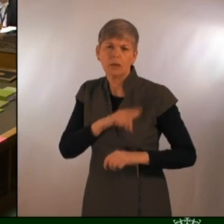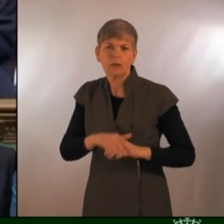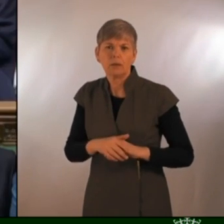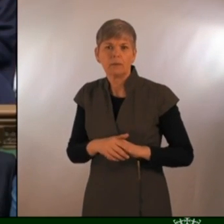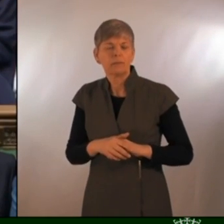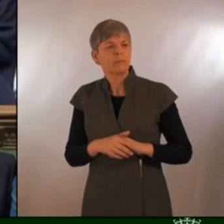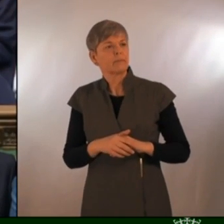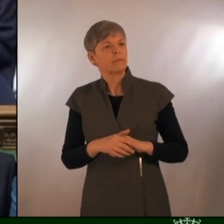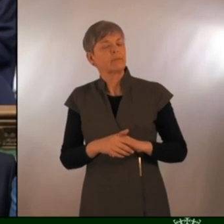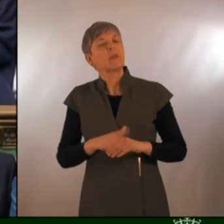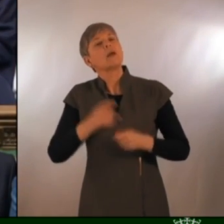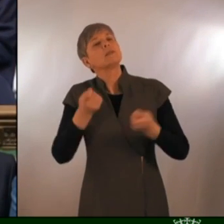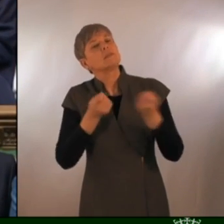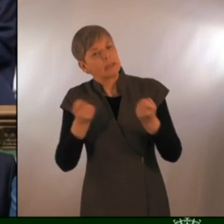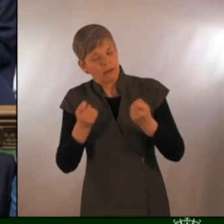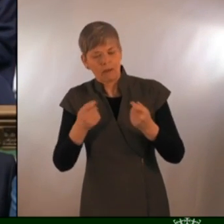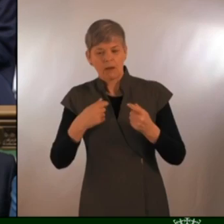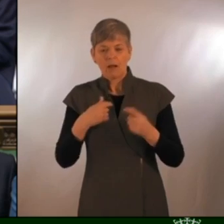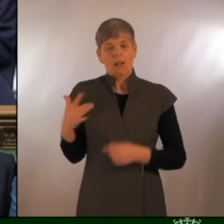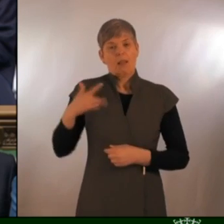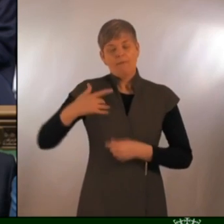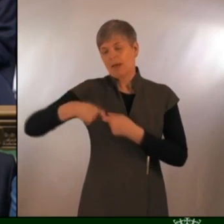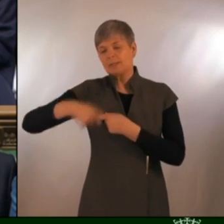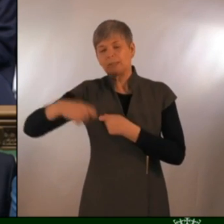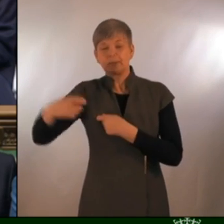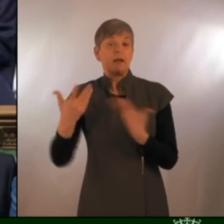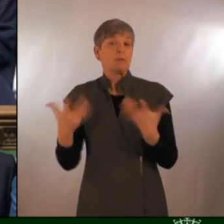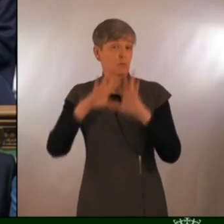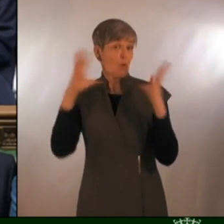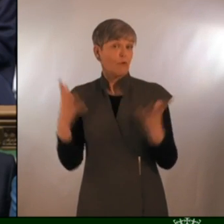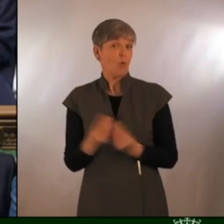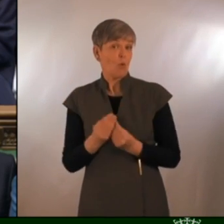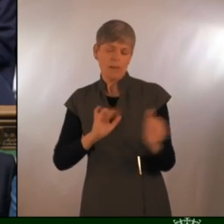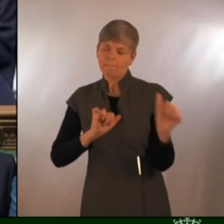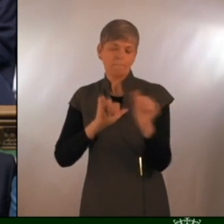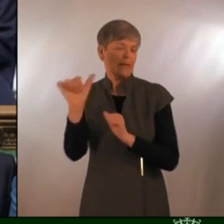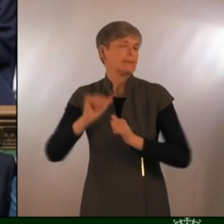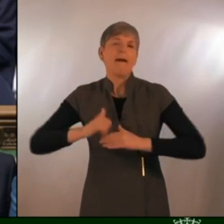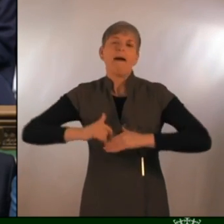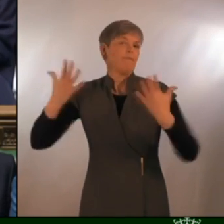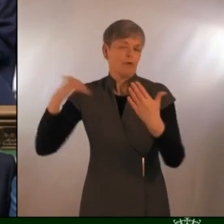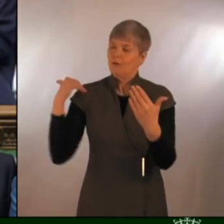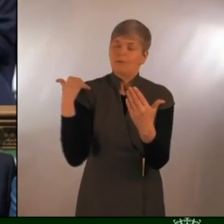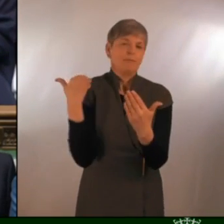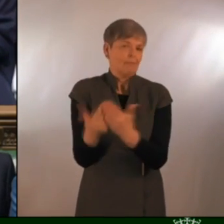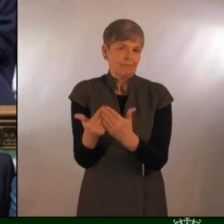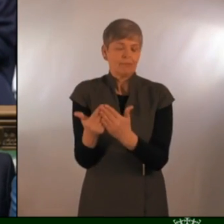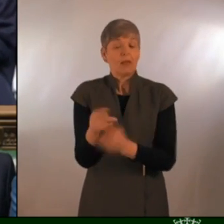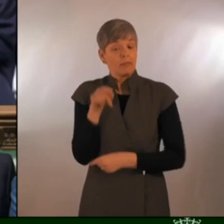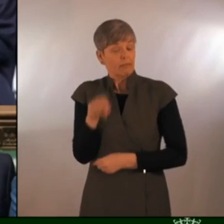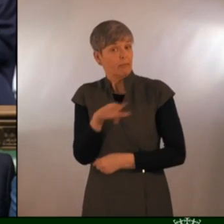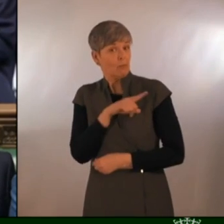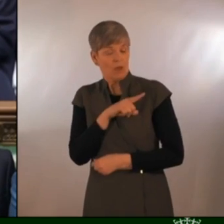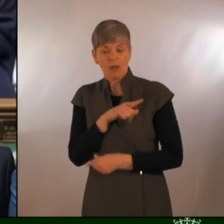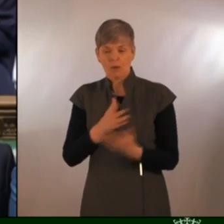expectancy stands at its highest level, but I will not, highest level, which is, and a tribute to the consistent work